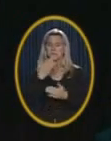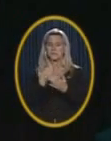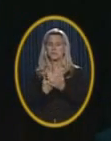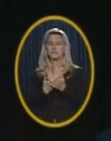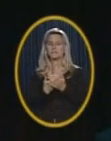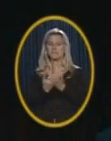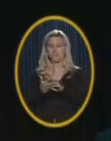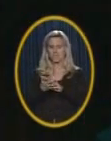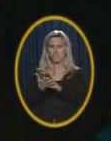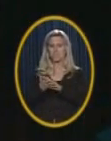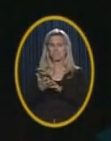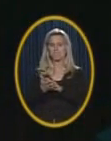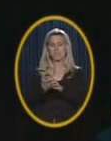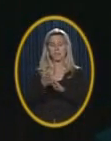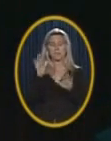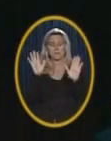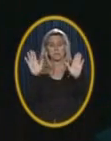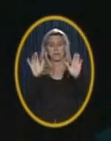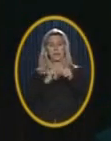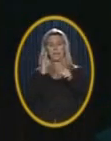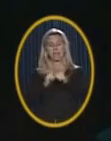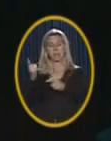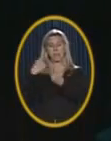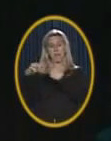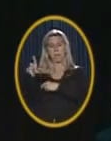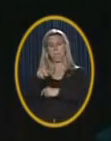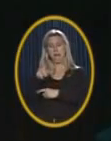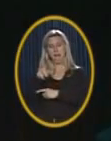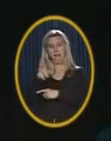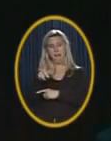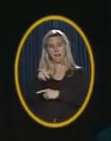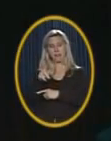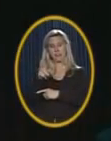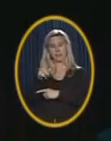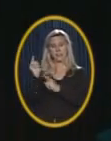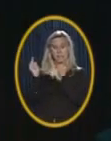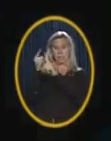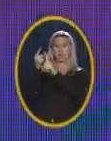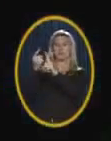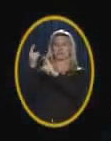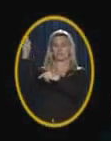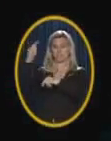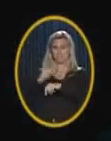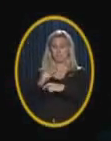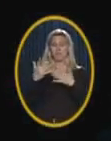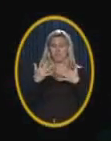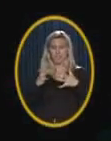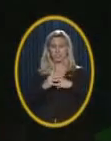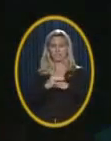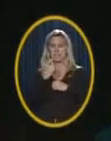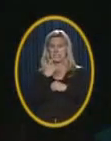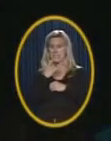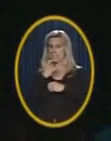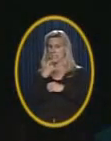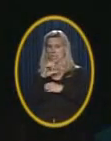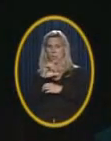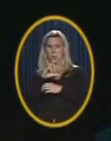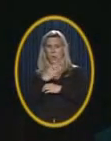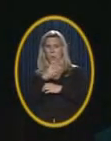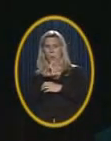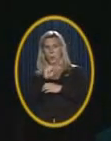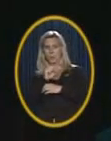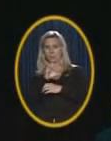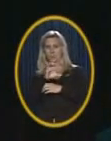it worked great. And then when we got back from flying the mission, Chris Kraft said it best. He said, we just got